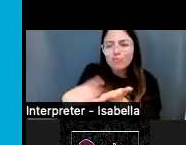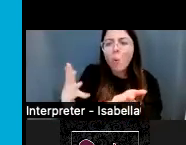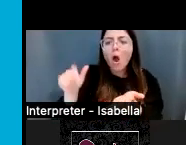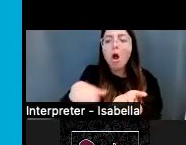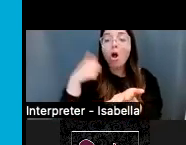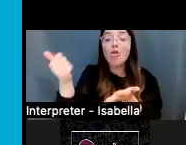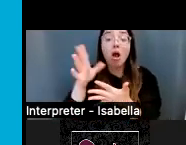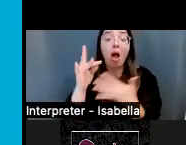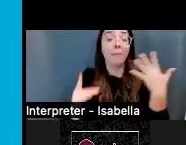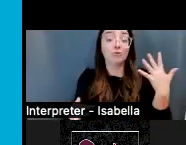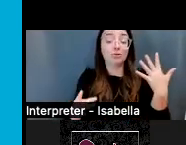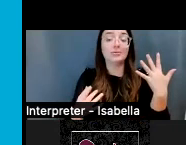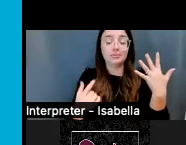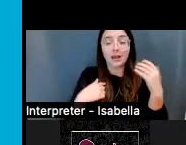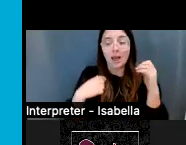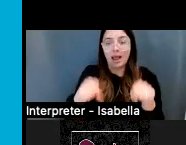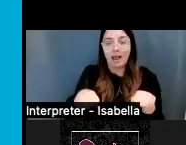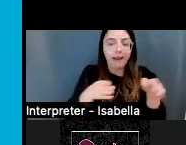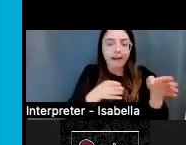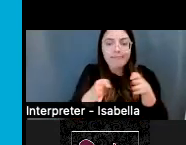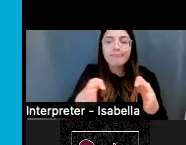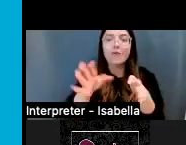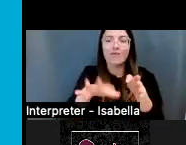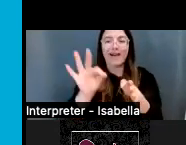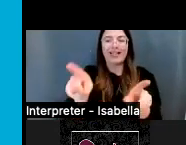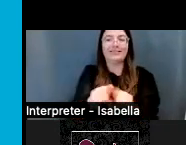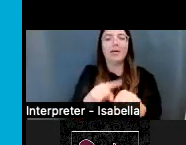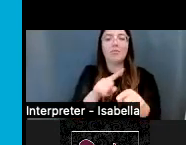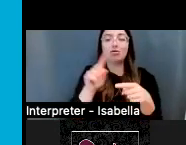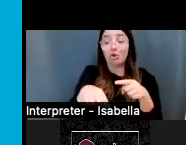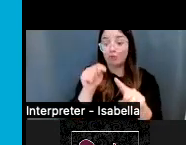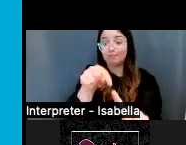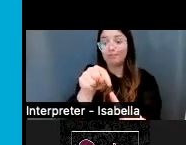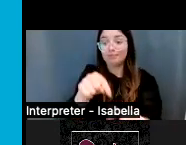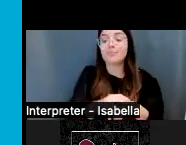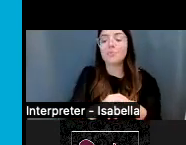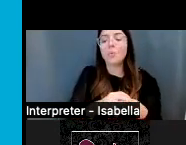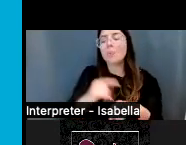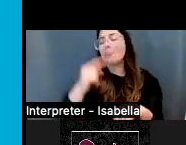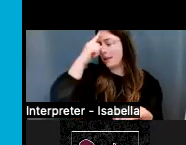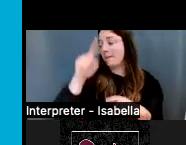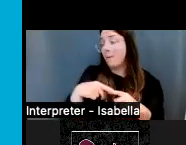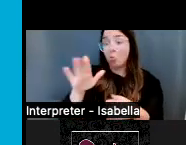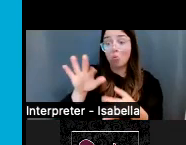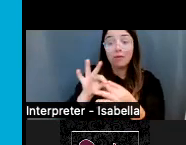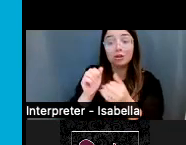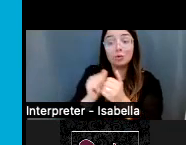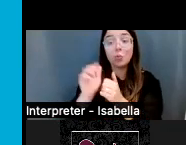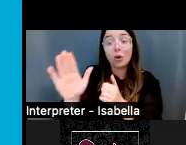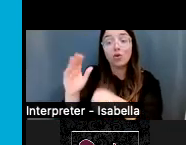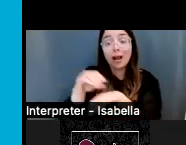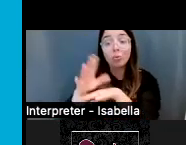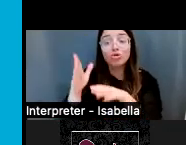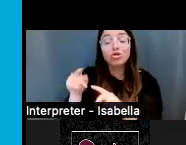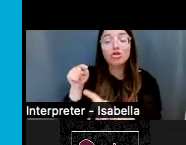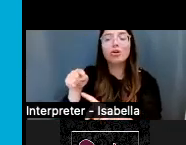same result? It's also a good idea to look at your relationship with your counselor as a partnership and a collaboration. They're there to help you succeed. They're